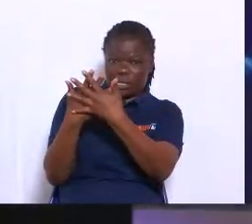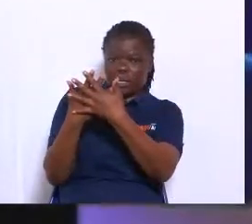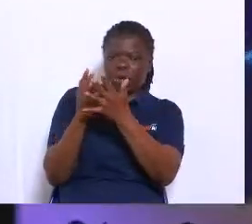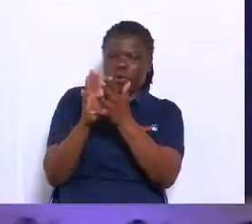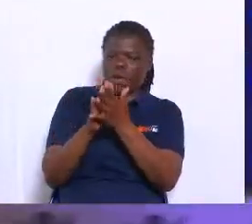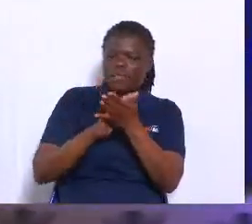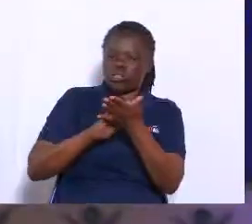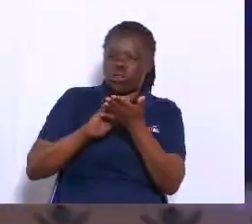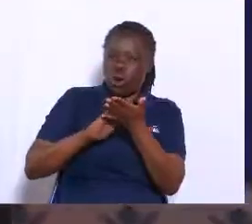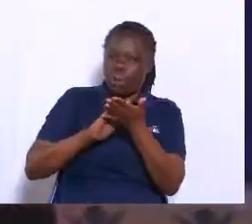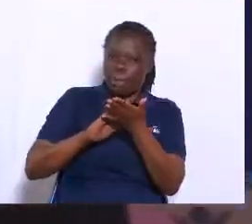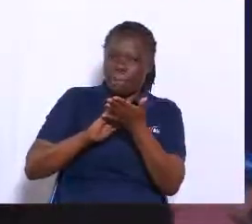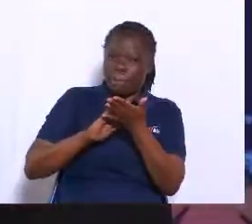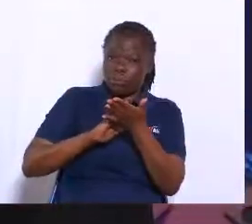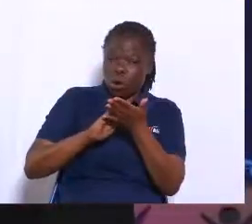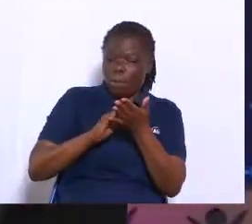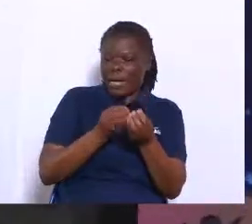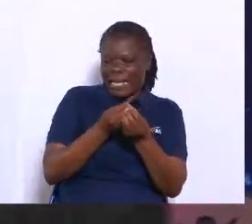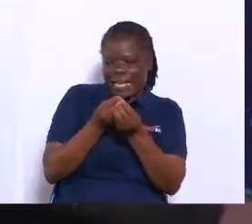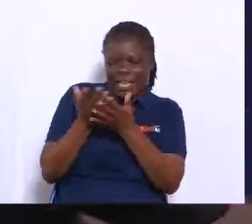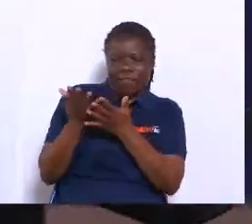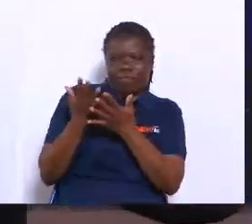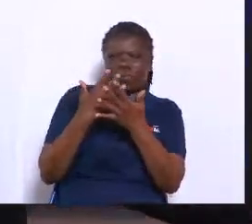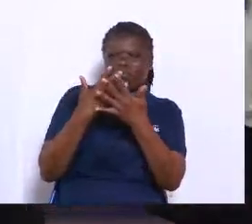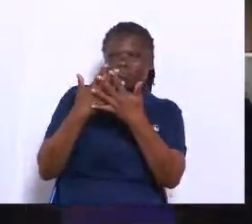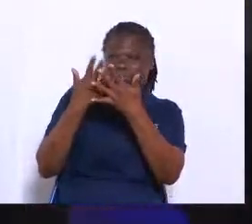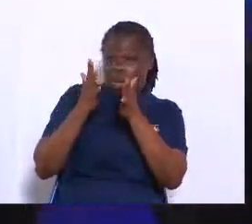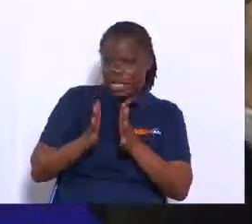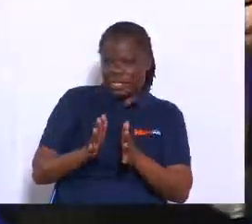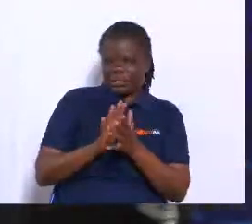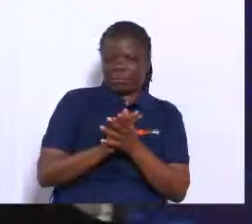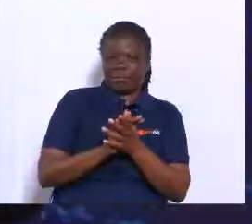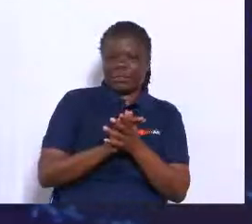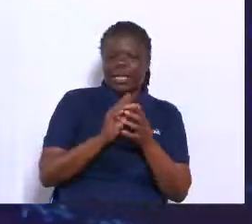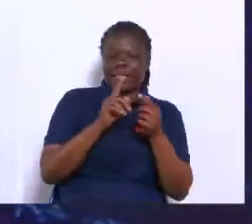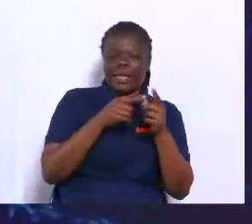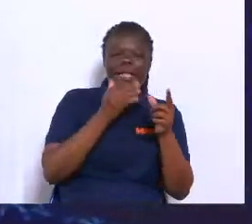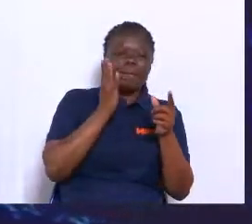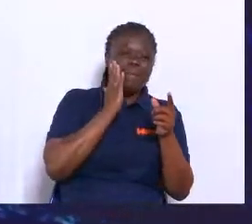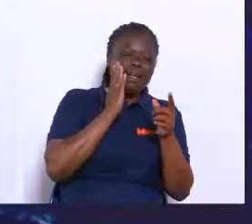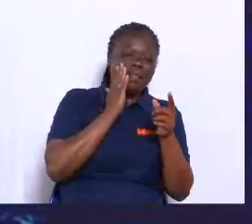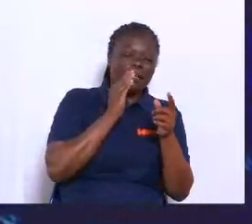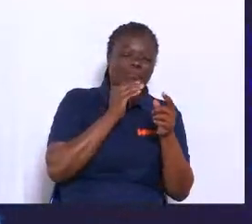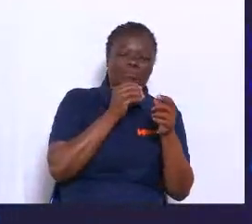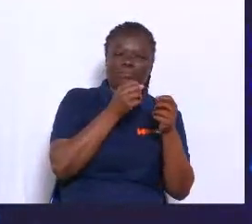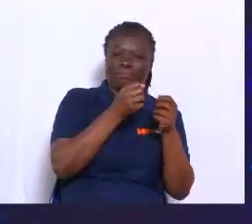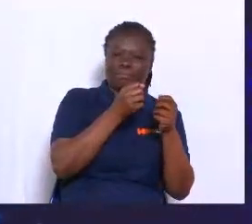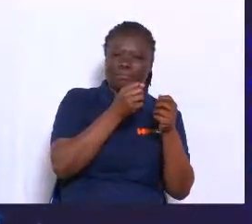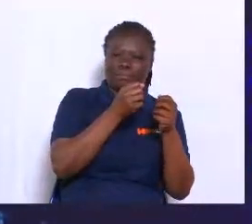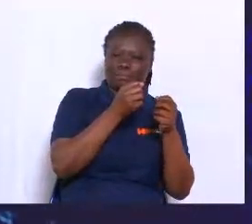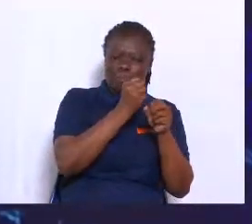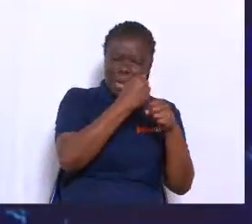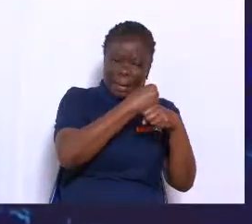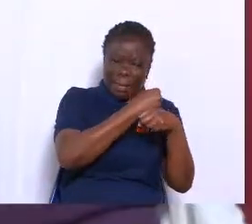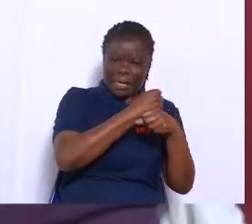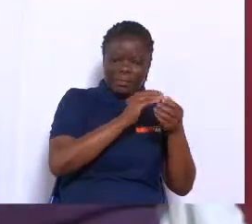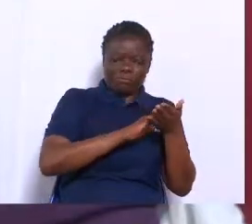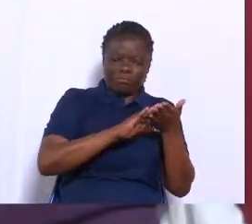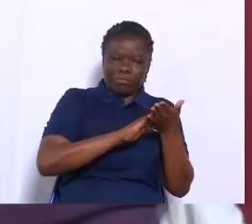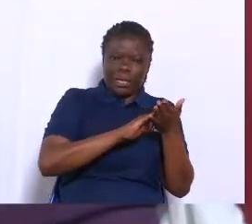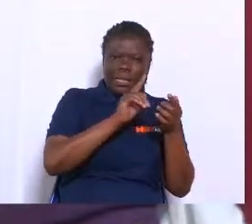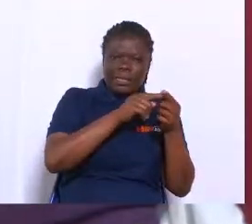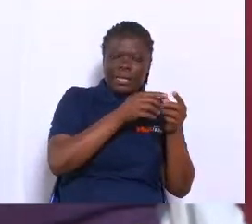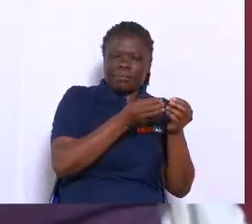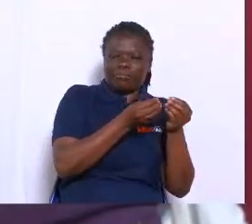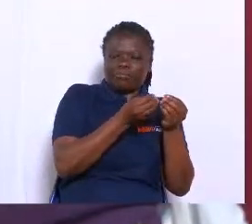chop off little pieces of soap. His mother made a bar of soap. She hollowed out the inside,